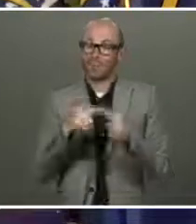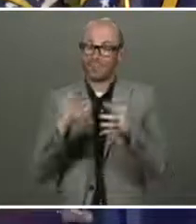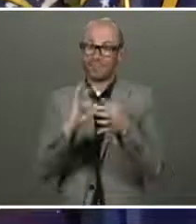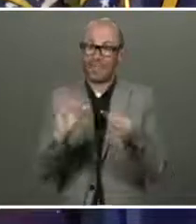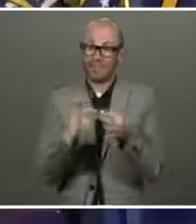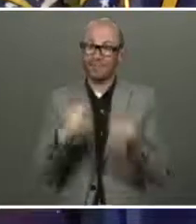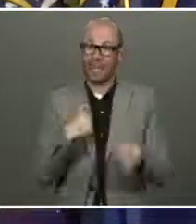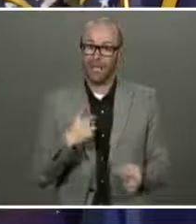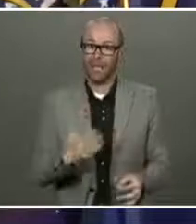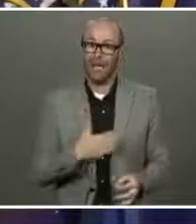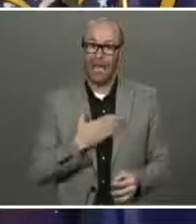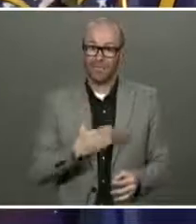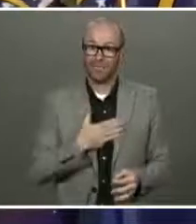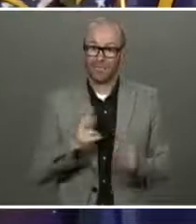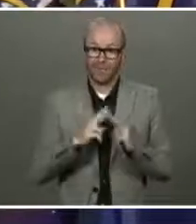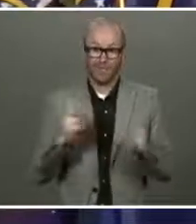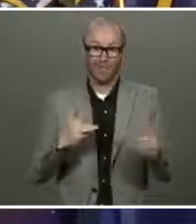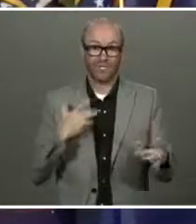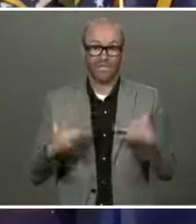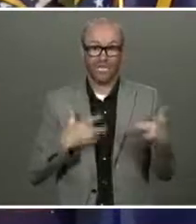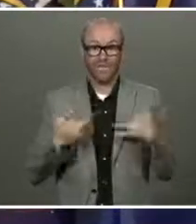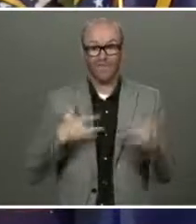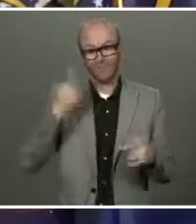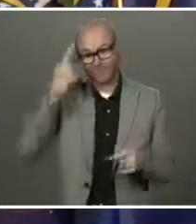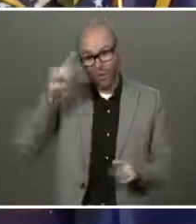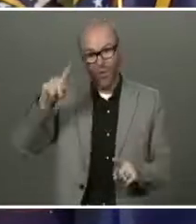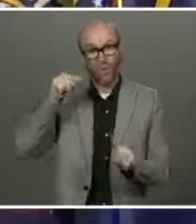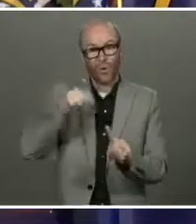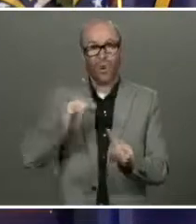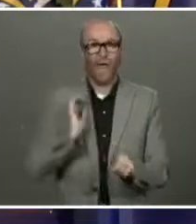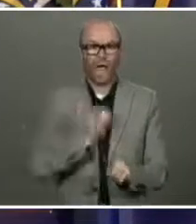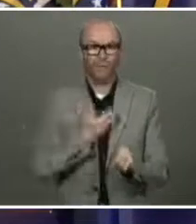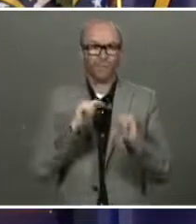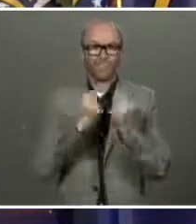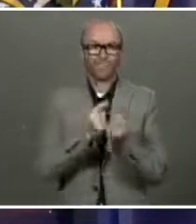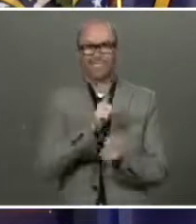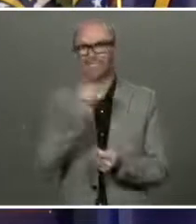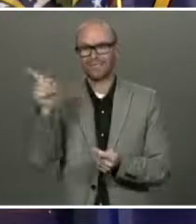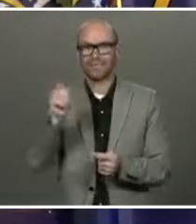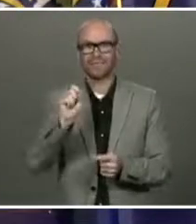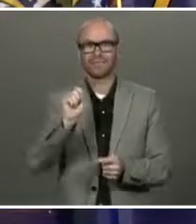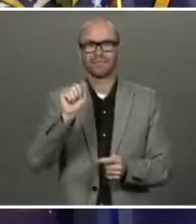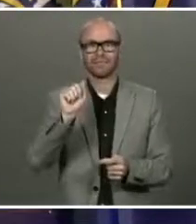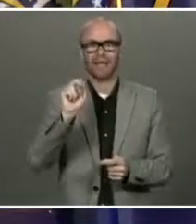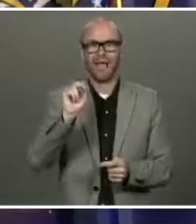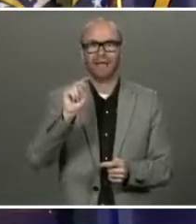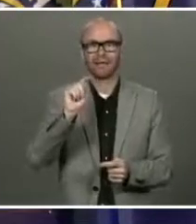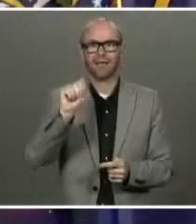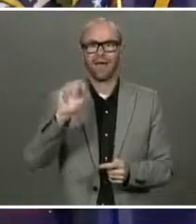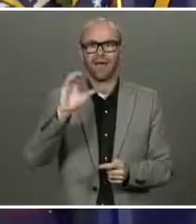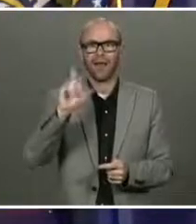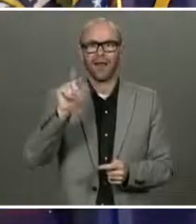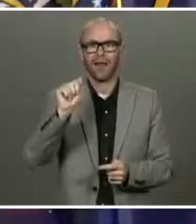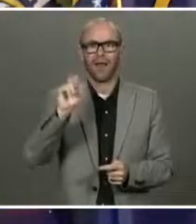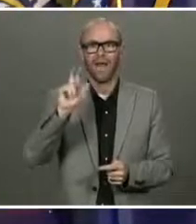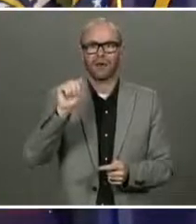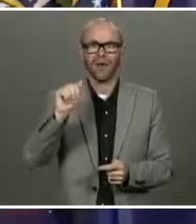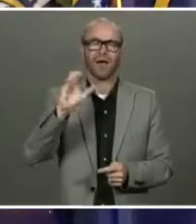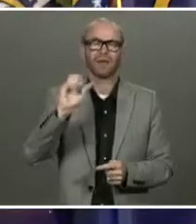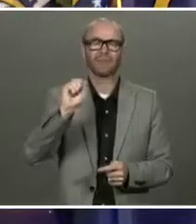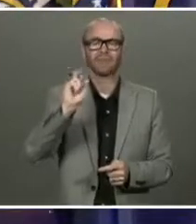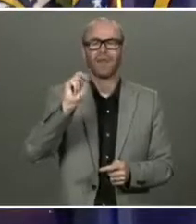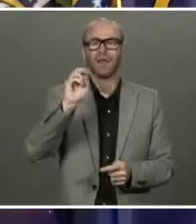how happy I am and how excited I am for our team, those Santa Clara kids, the Snow Canyon